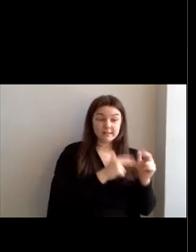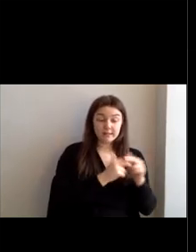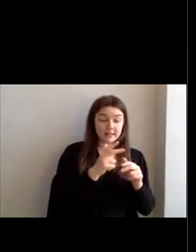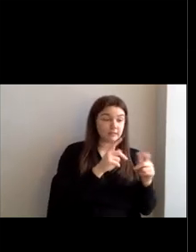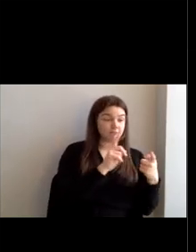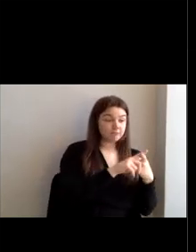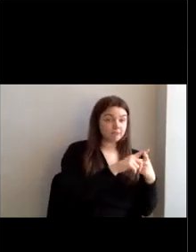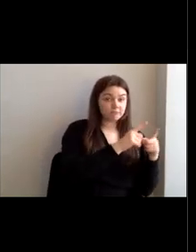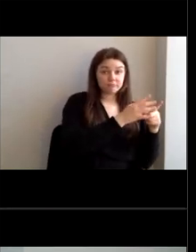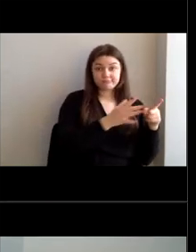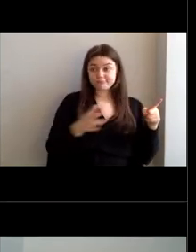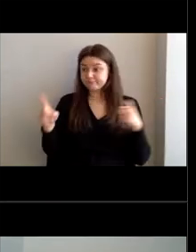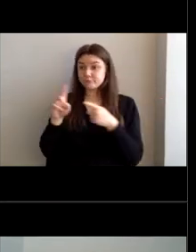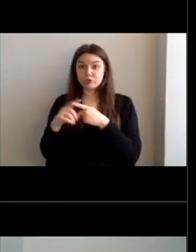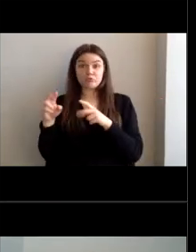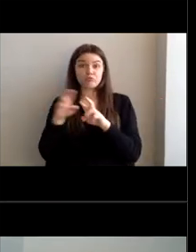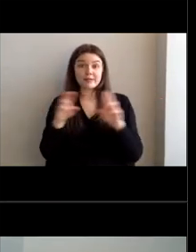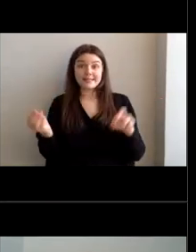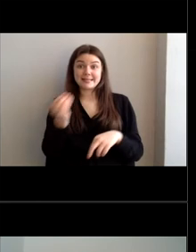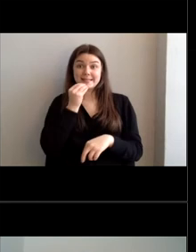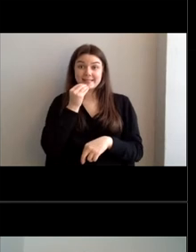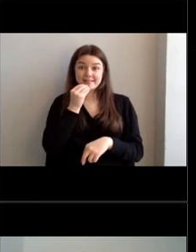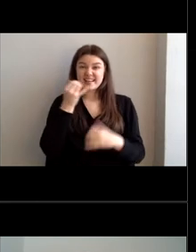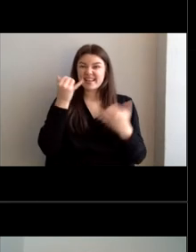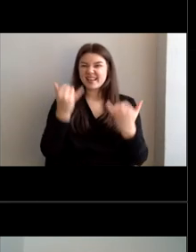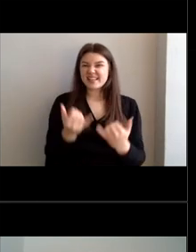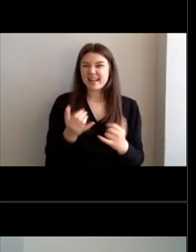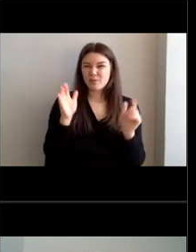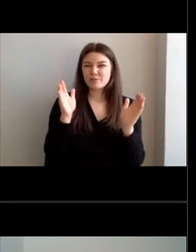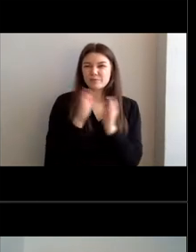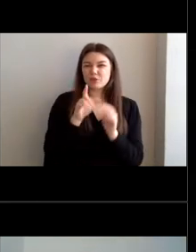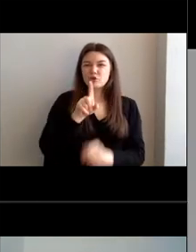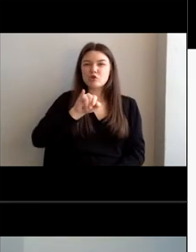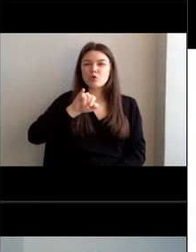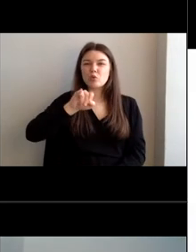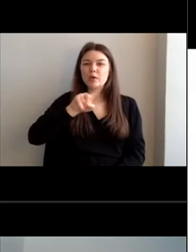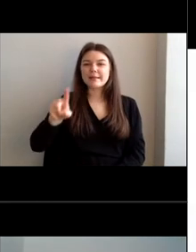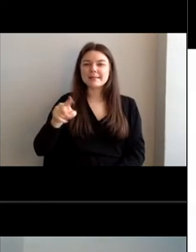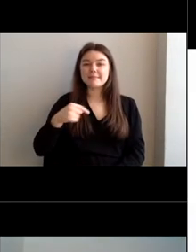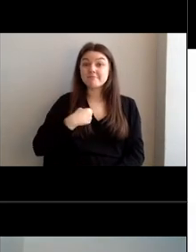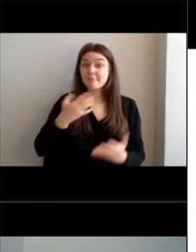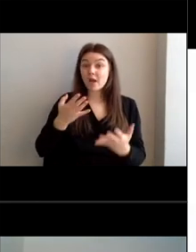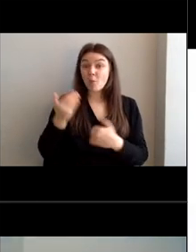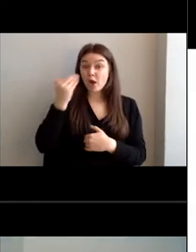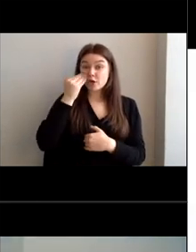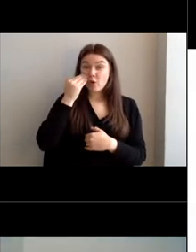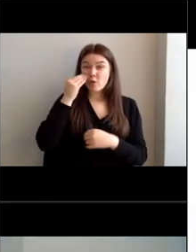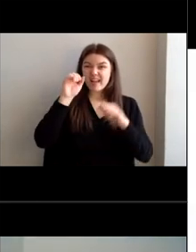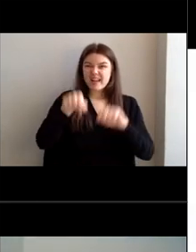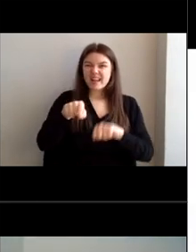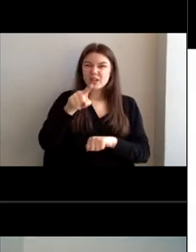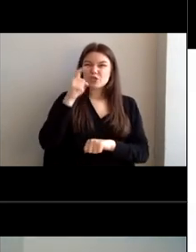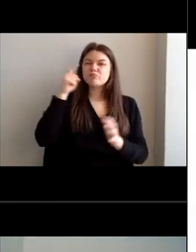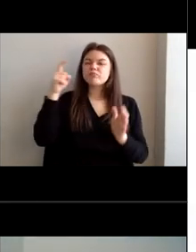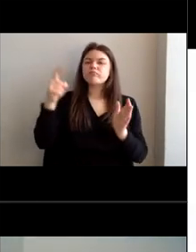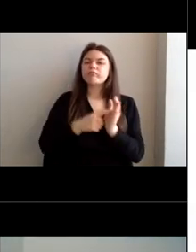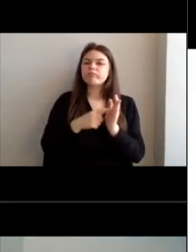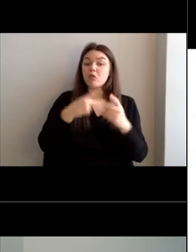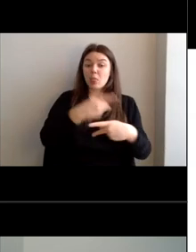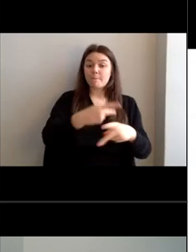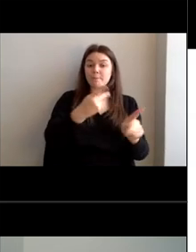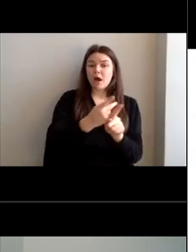product in a bin. So I have a little mini quiz for all of you, and I want to know if you all can spot the products that we just saw being